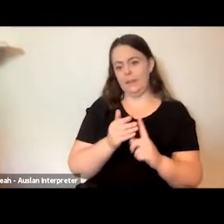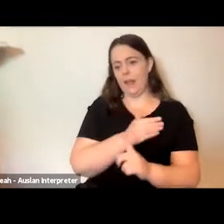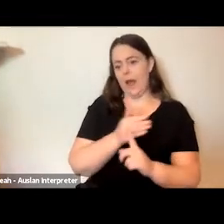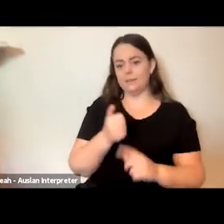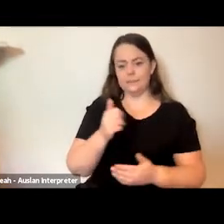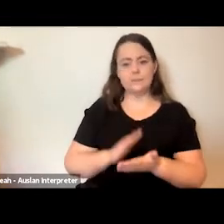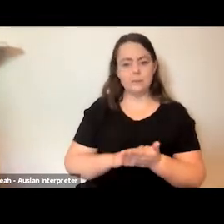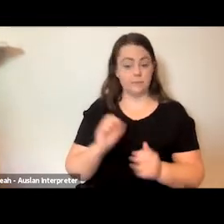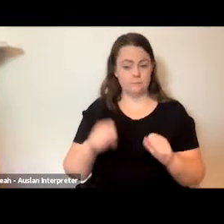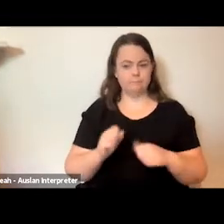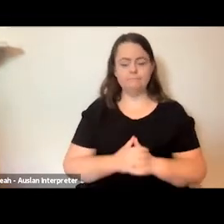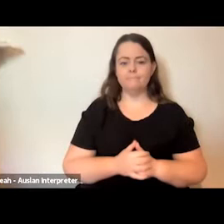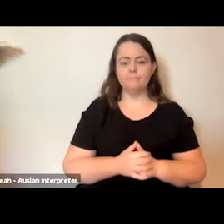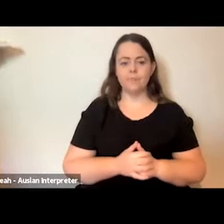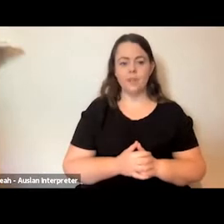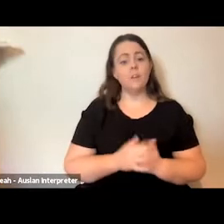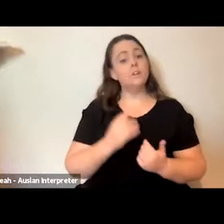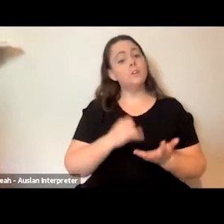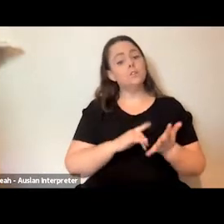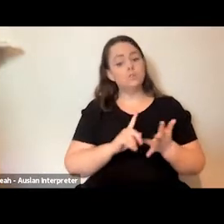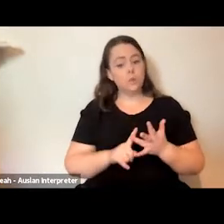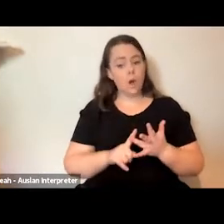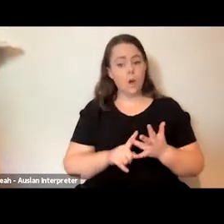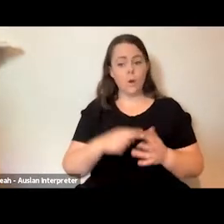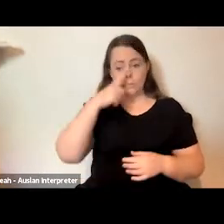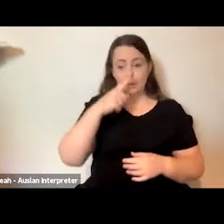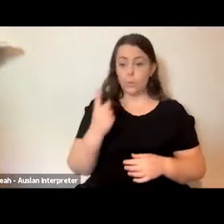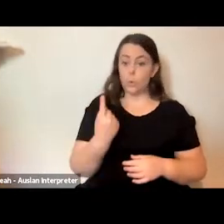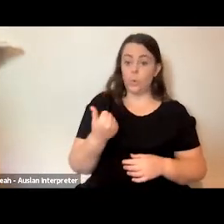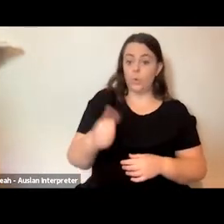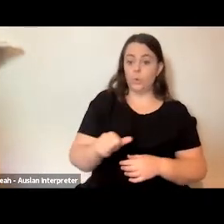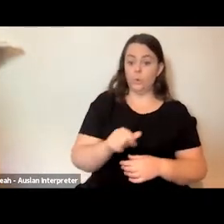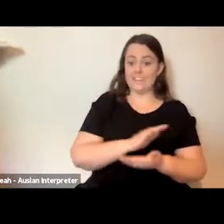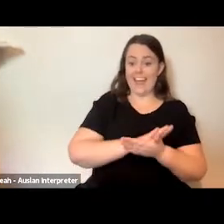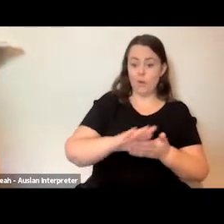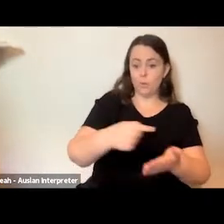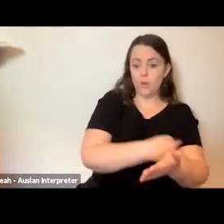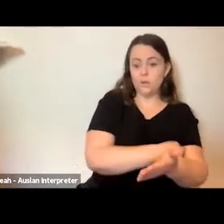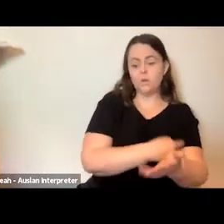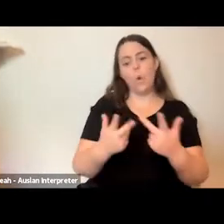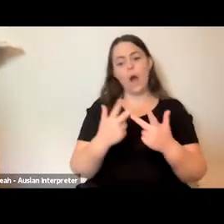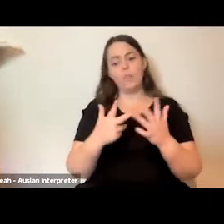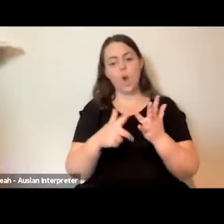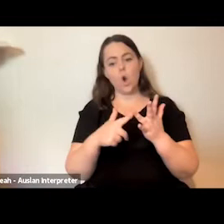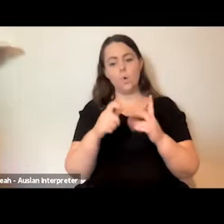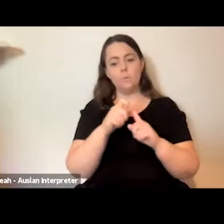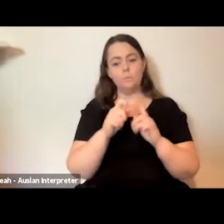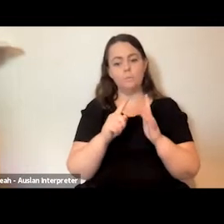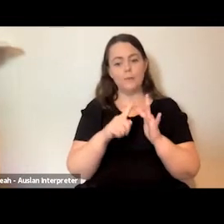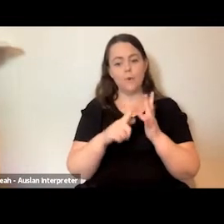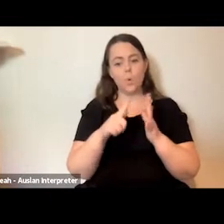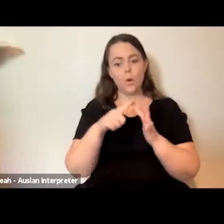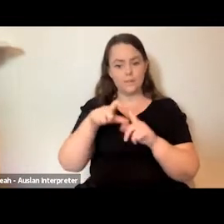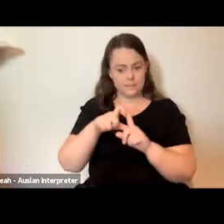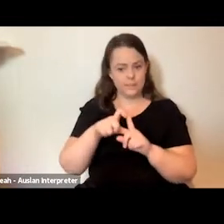people who are using heroin and other opioids, of course. And there is a bit of jurisdictional variation there. So